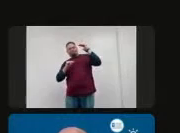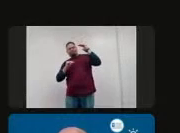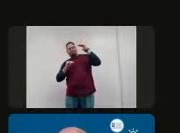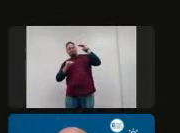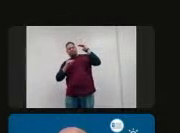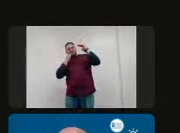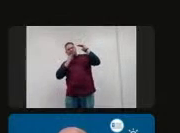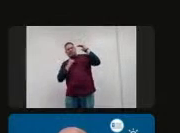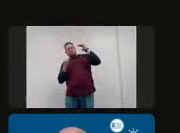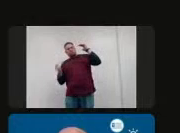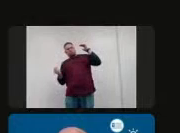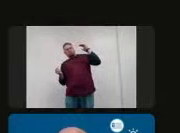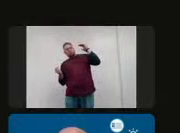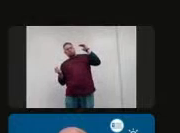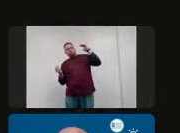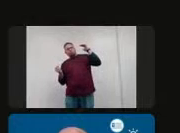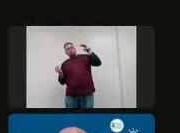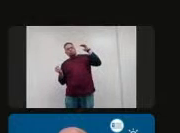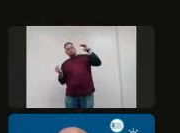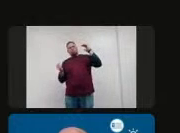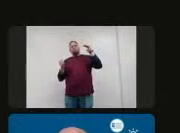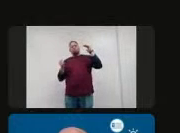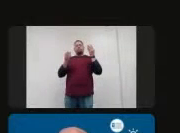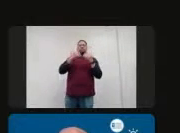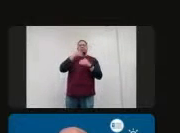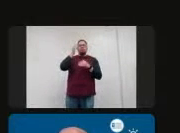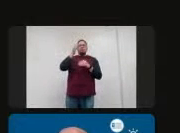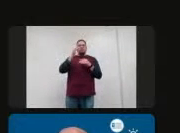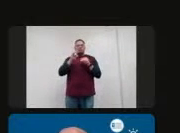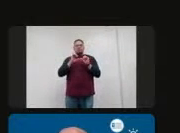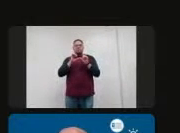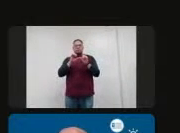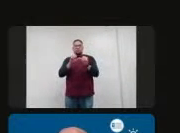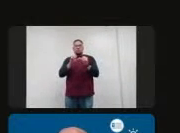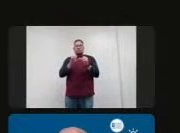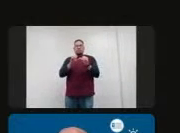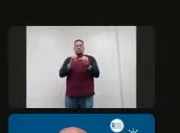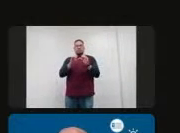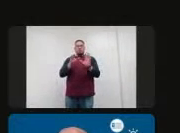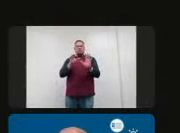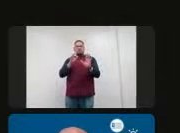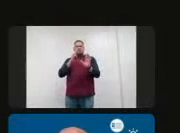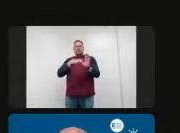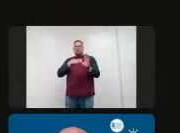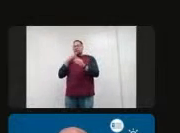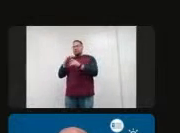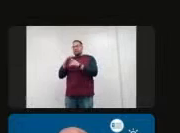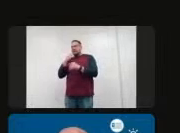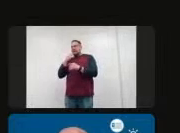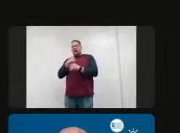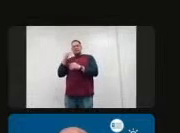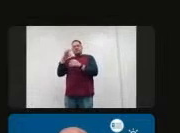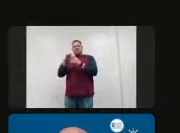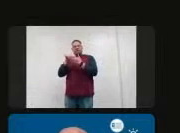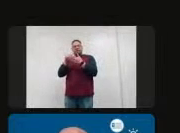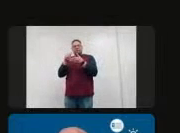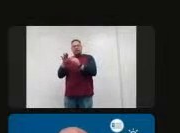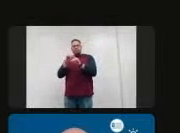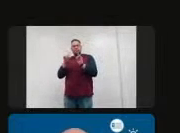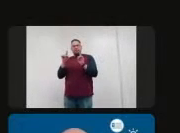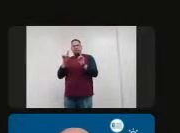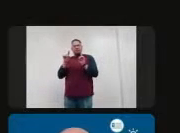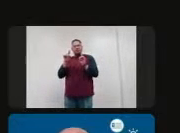may continue to evaluate, including my own vote, sometimes saying I voted this way, but this